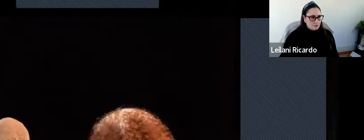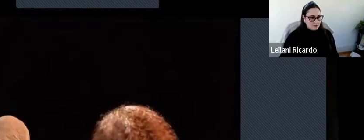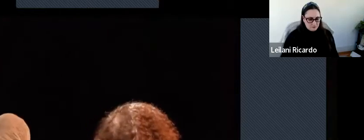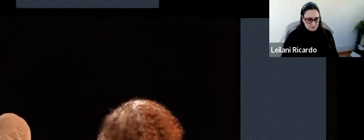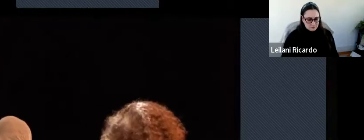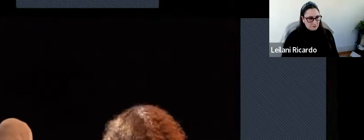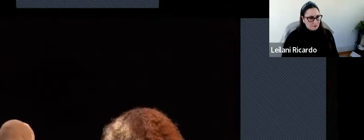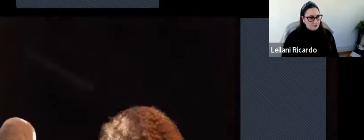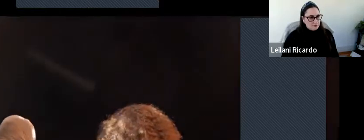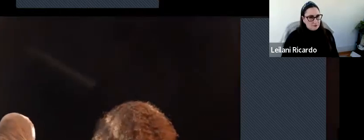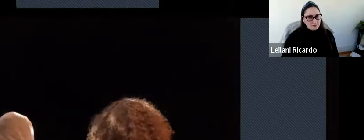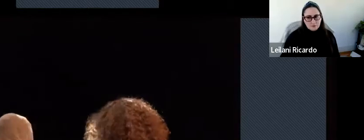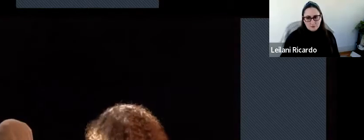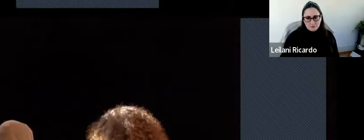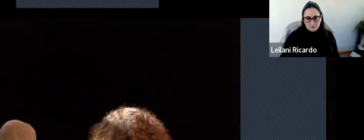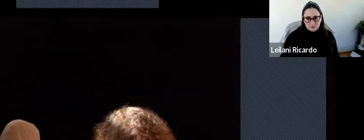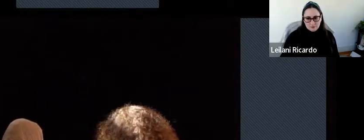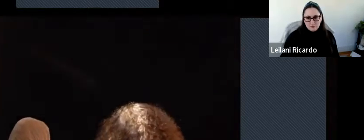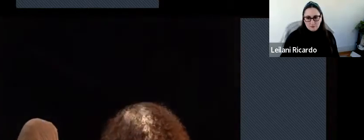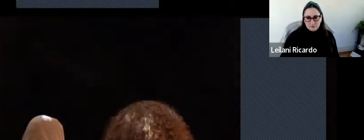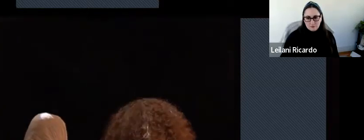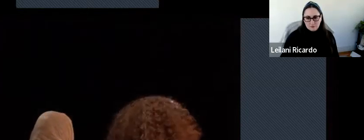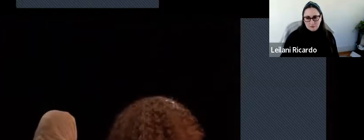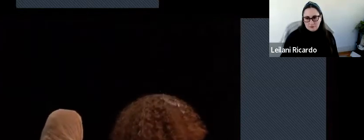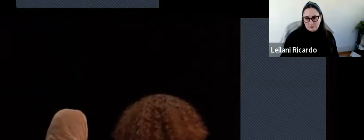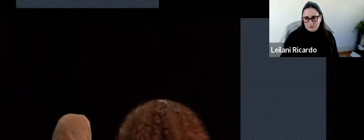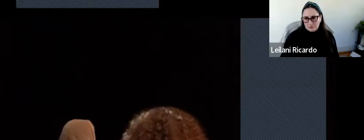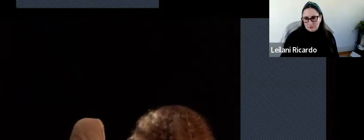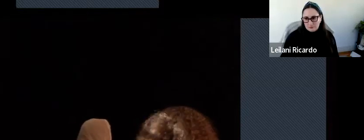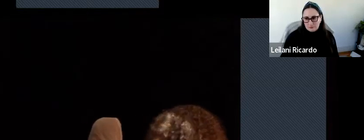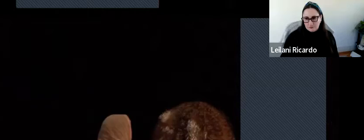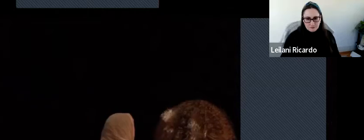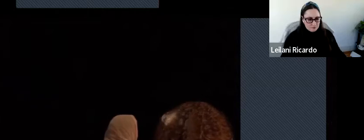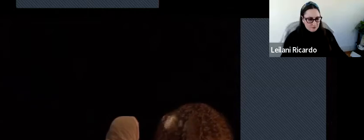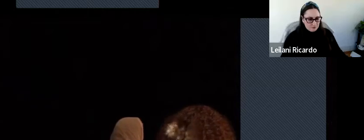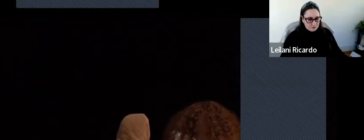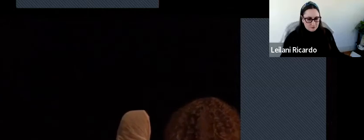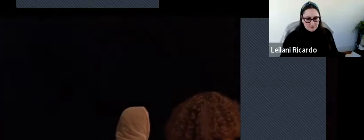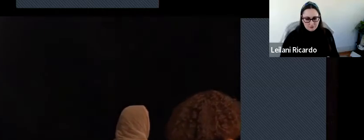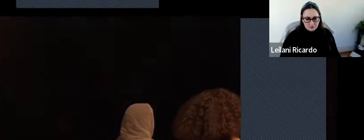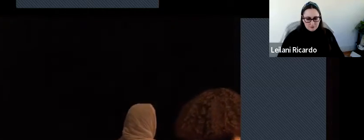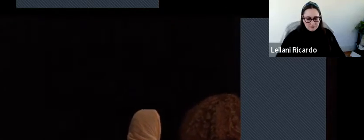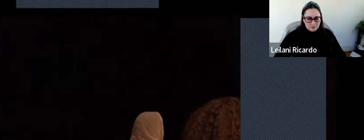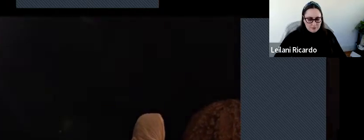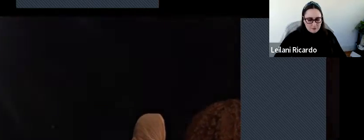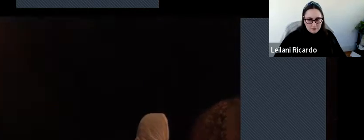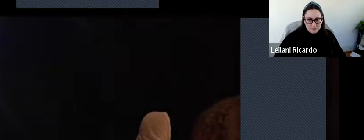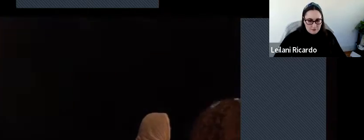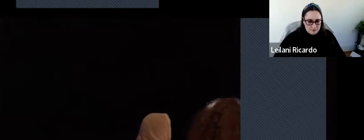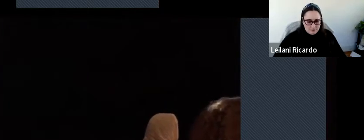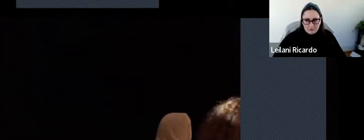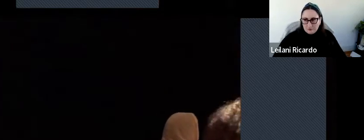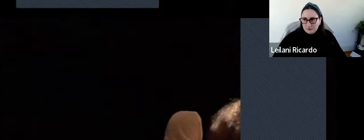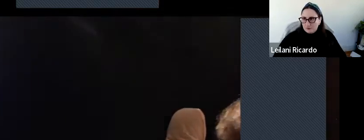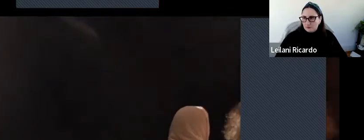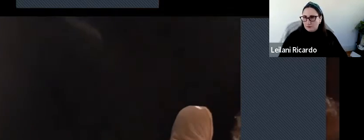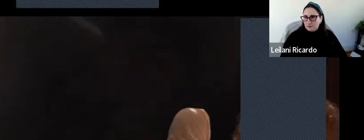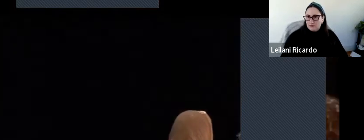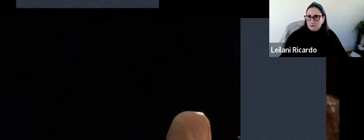Stories of our mothers keep me holding